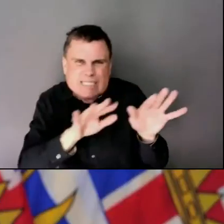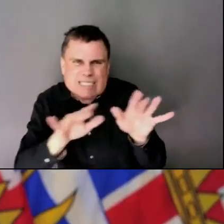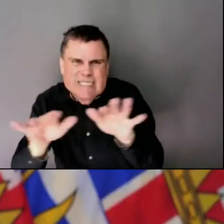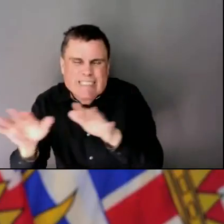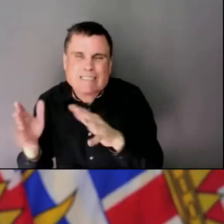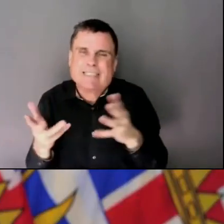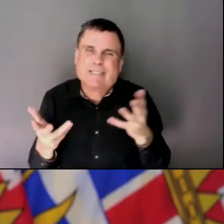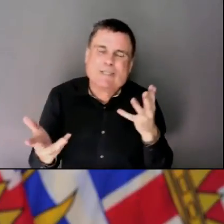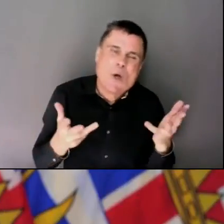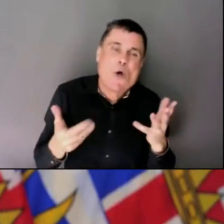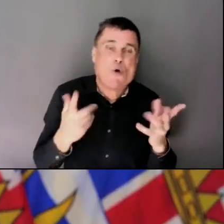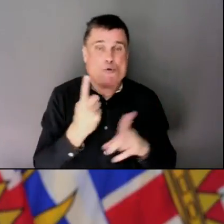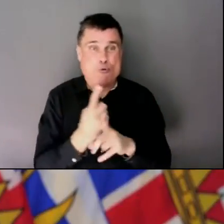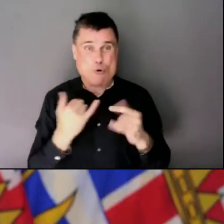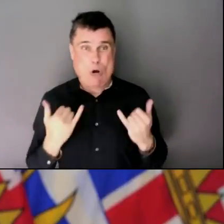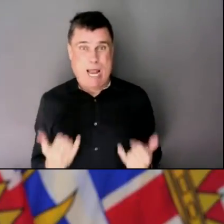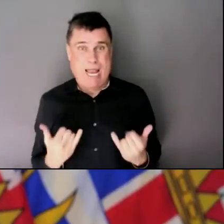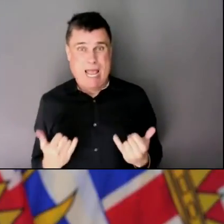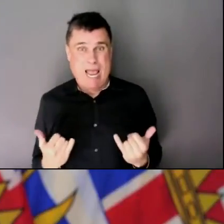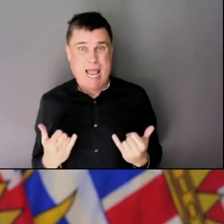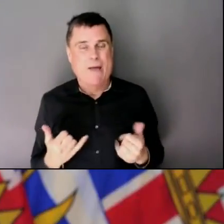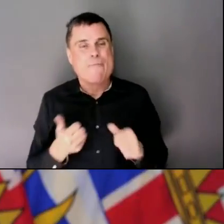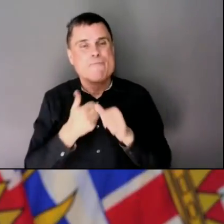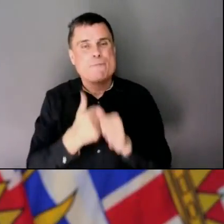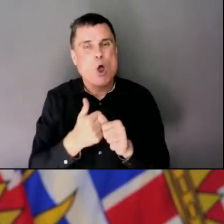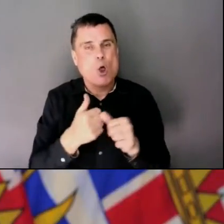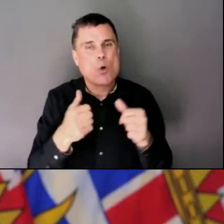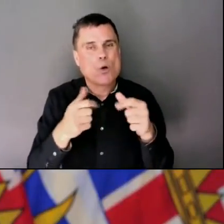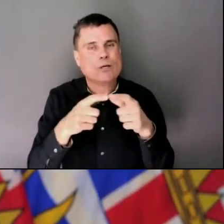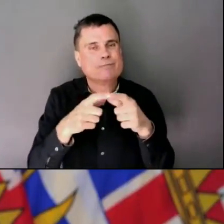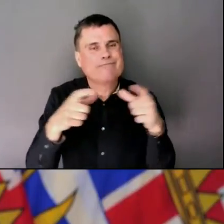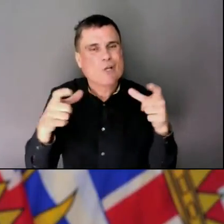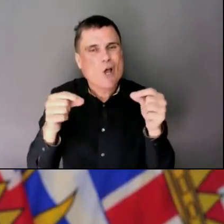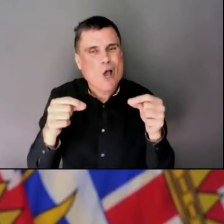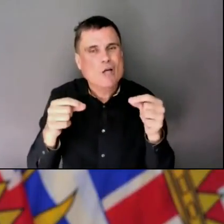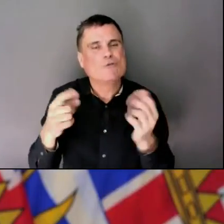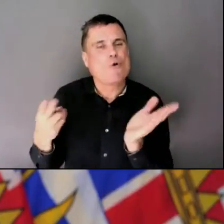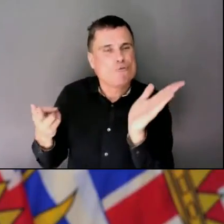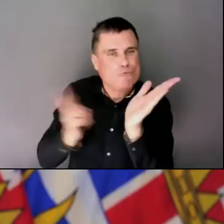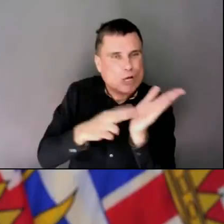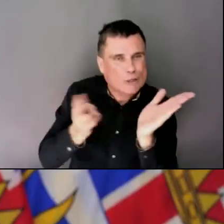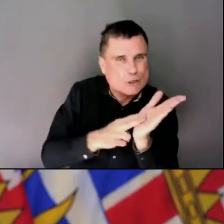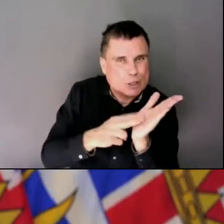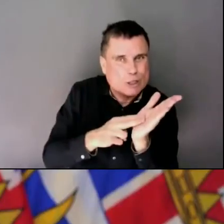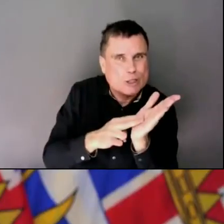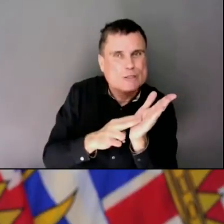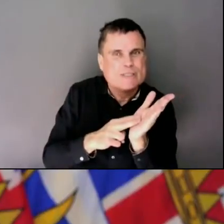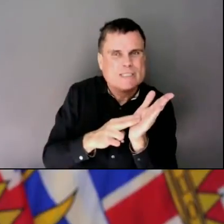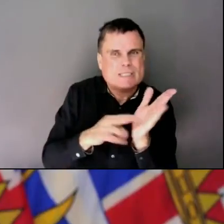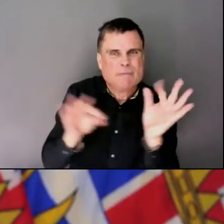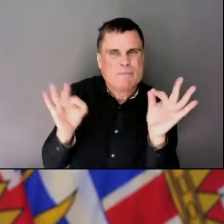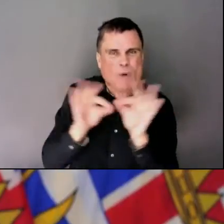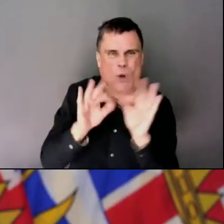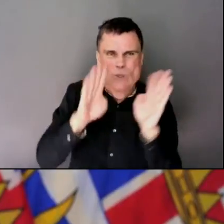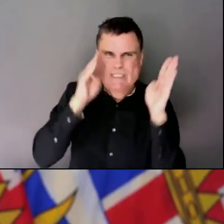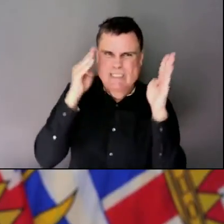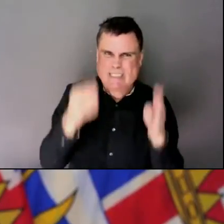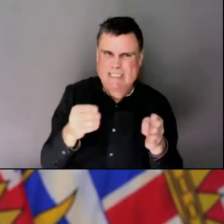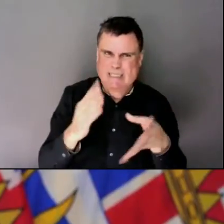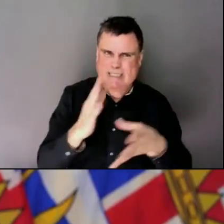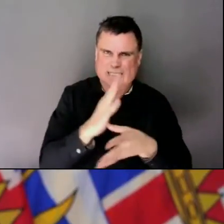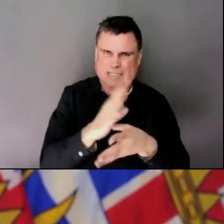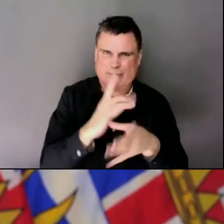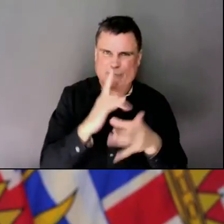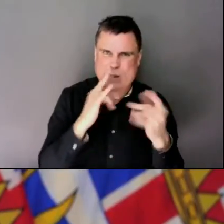our immunization registry, where we can tell exactly which vaccine everybody got and which lot number, which is part of our